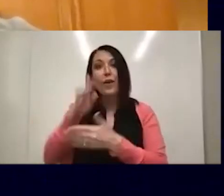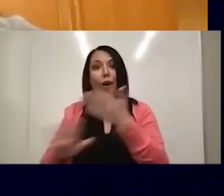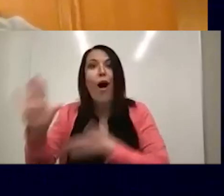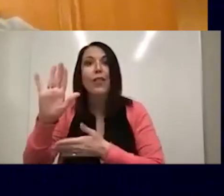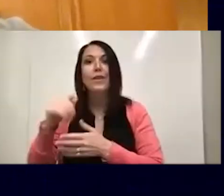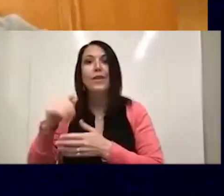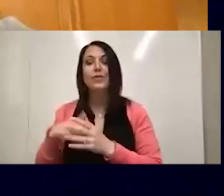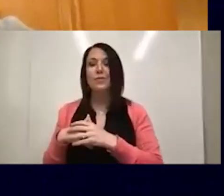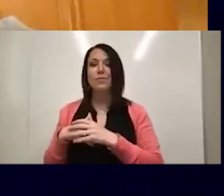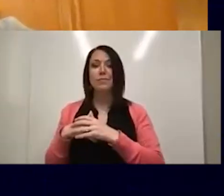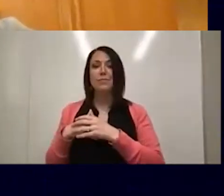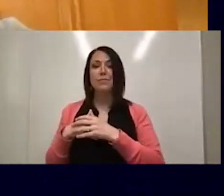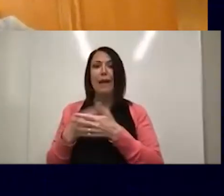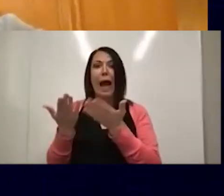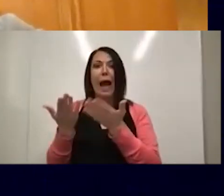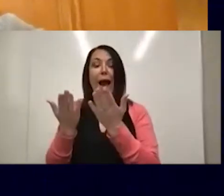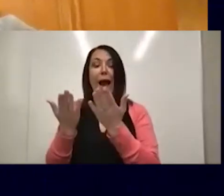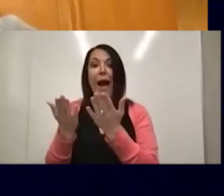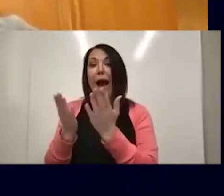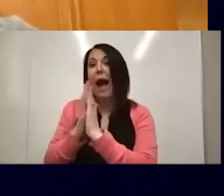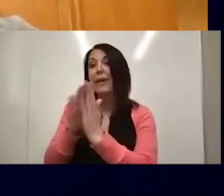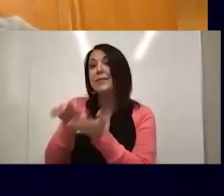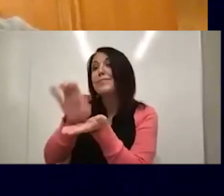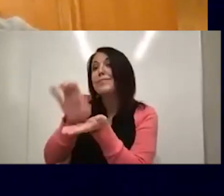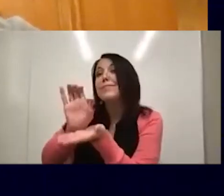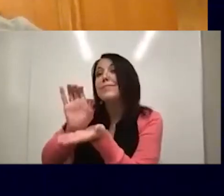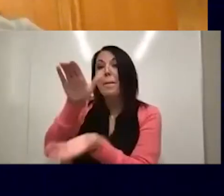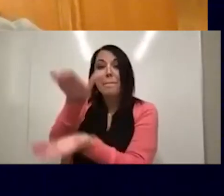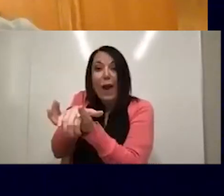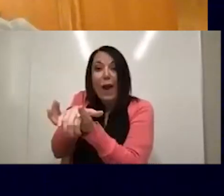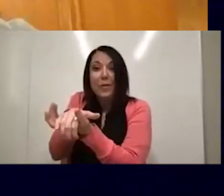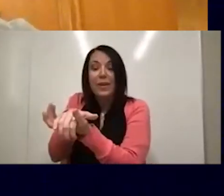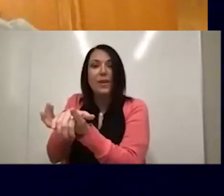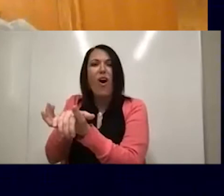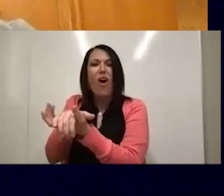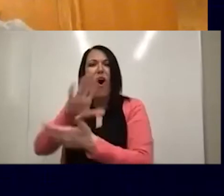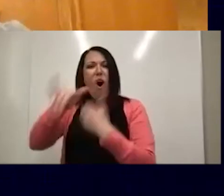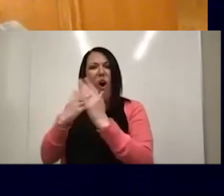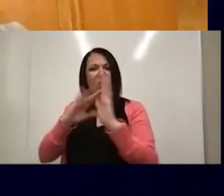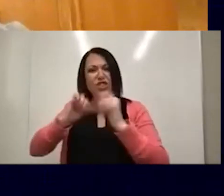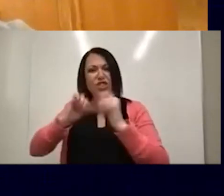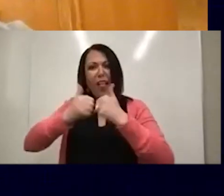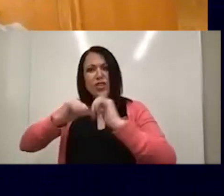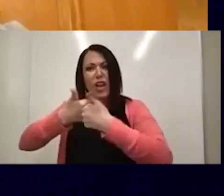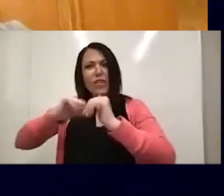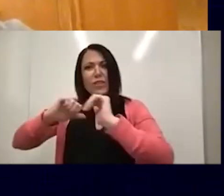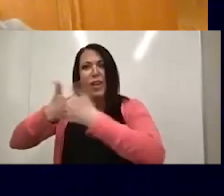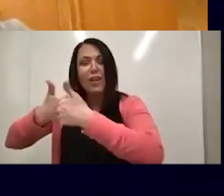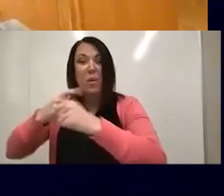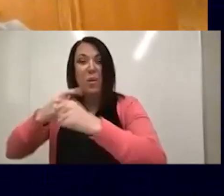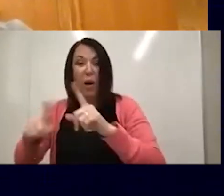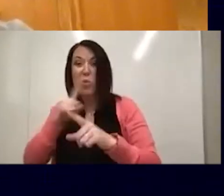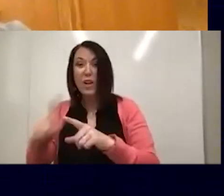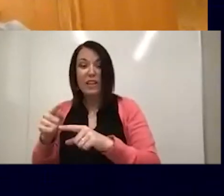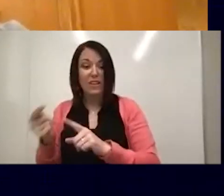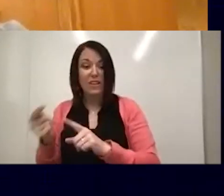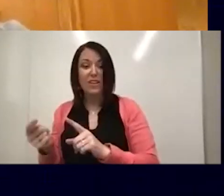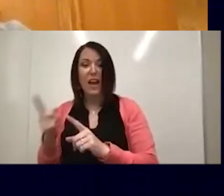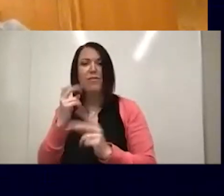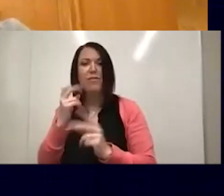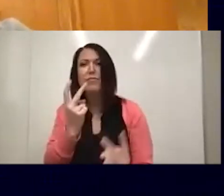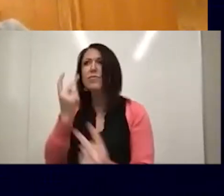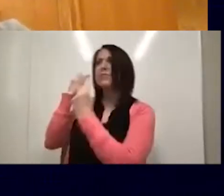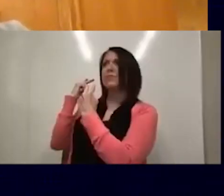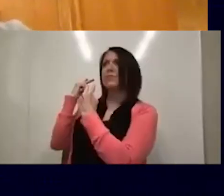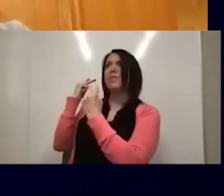asking someone to marry them. You know, I want this to kind of be kind of that turning point in people's lives that go,